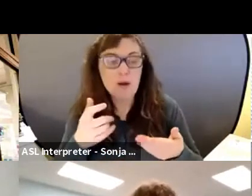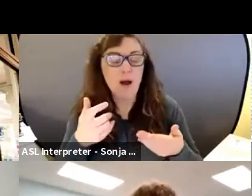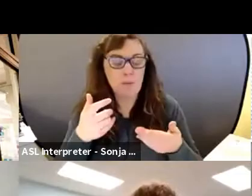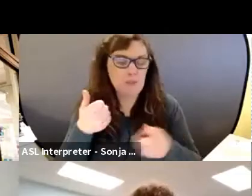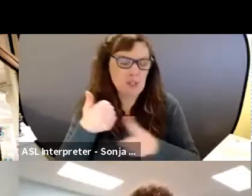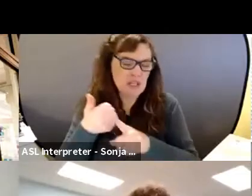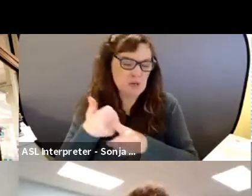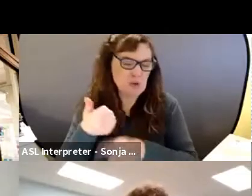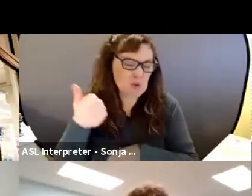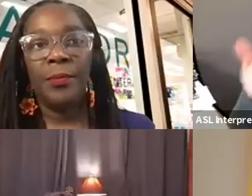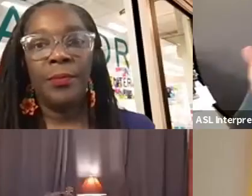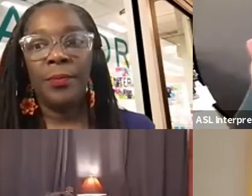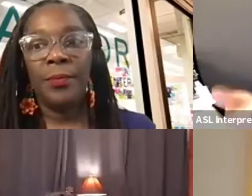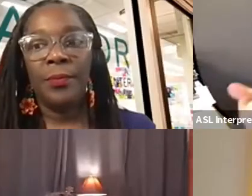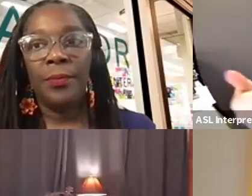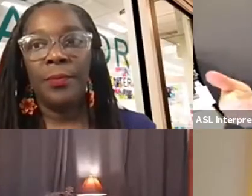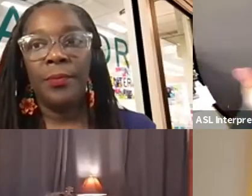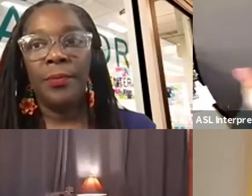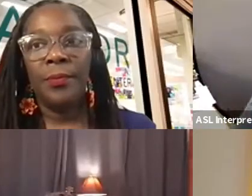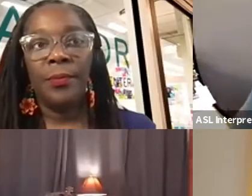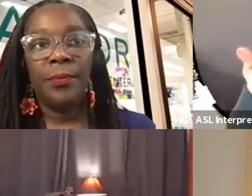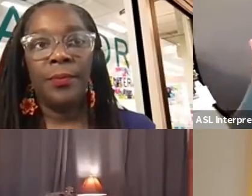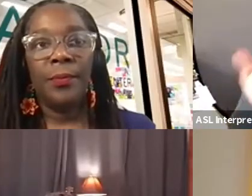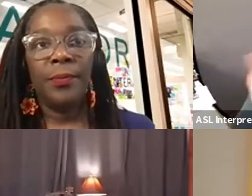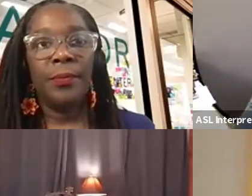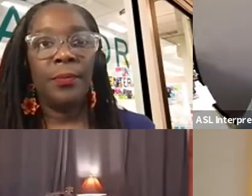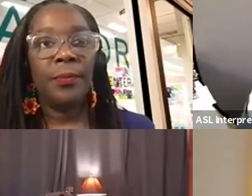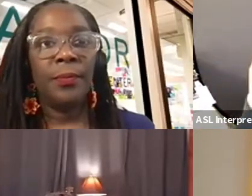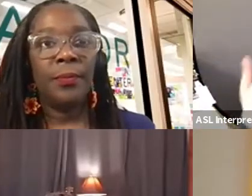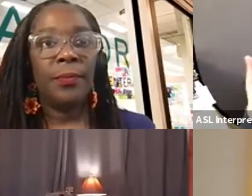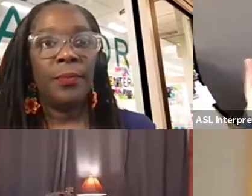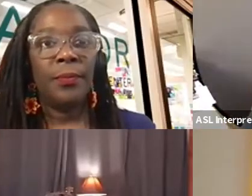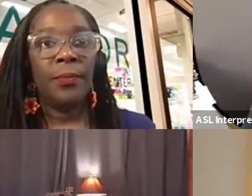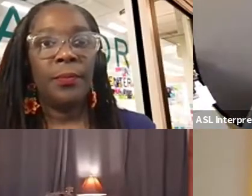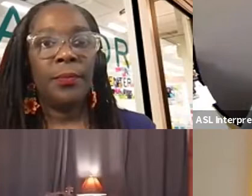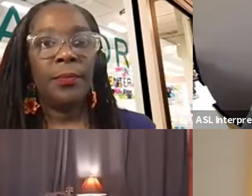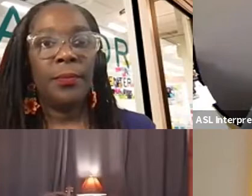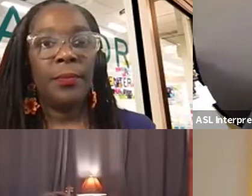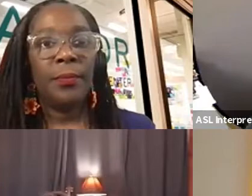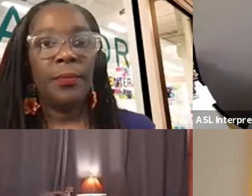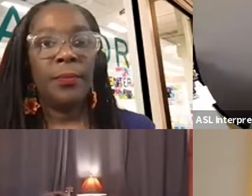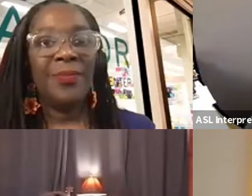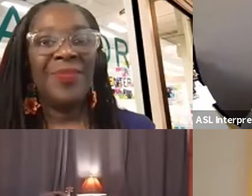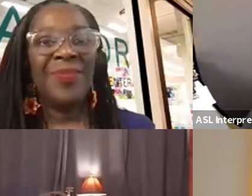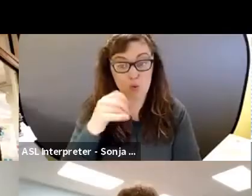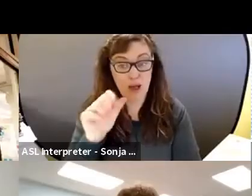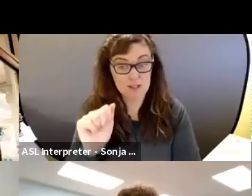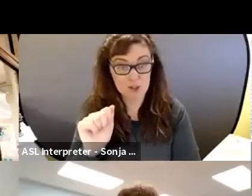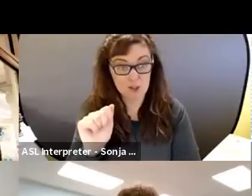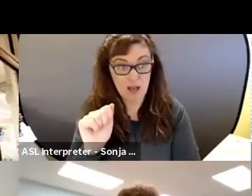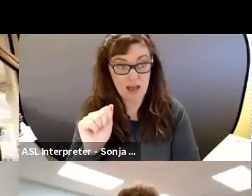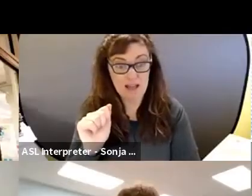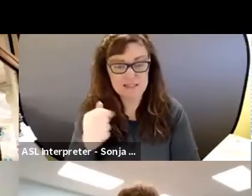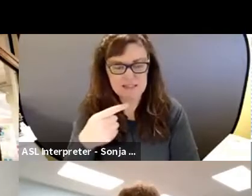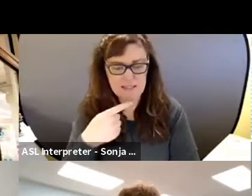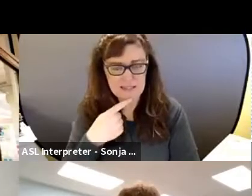her introduce herself as well. So the guest we have today, her name is Raja, and please, if I mess up